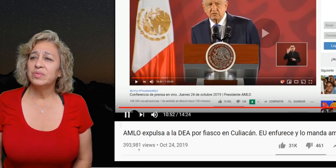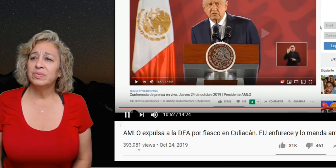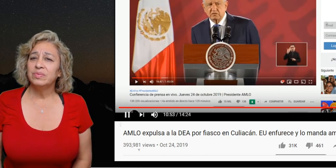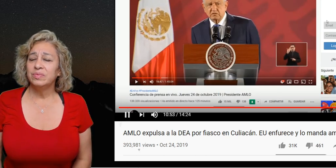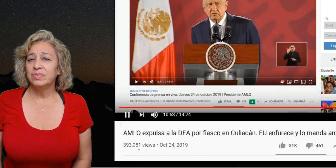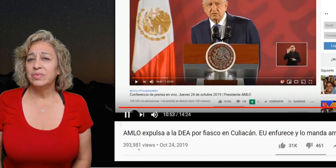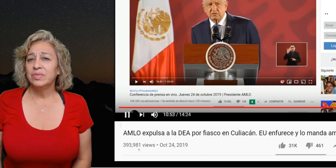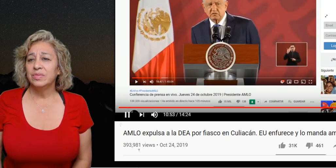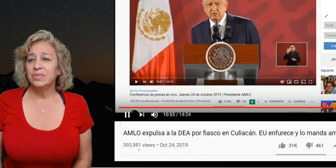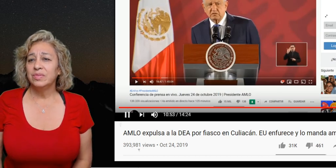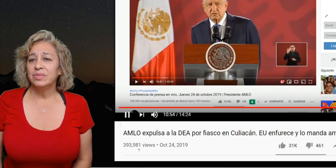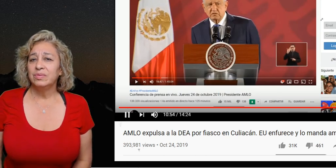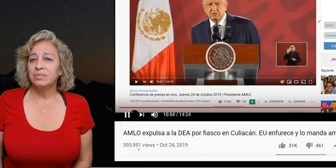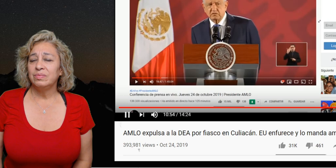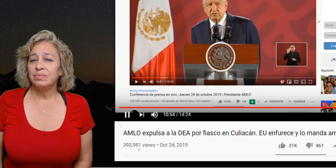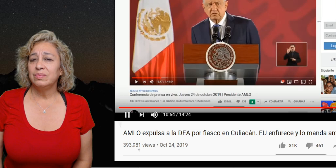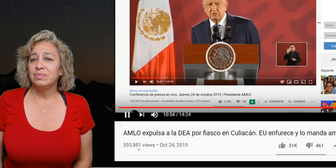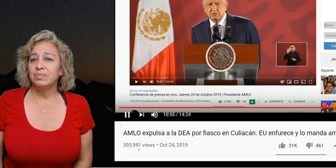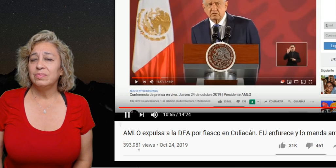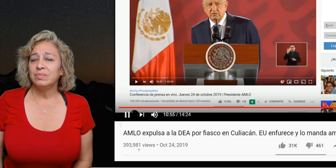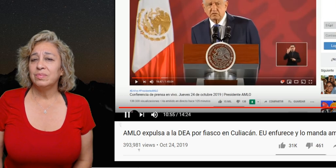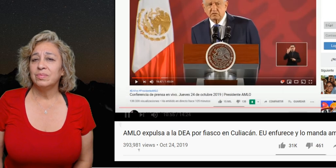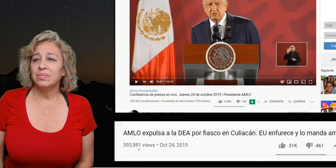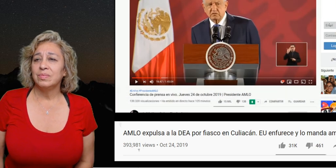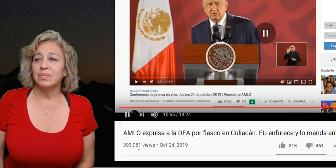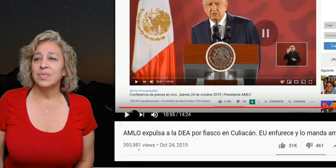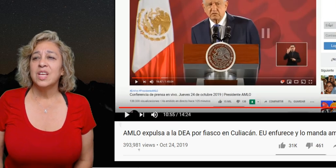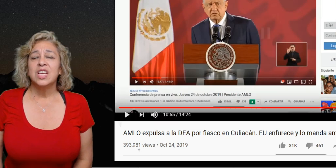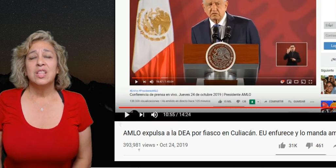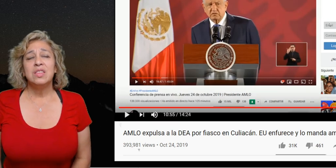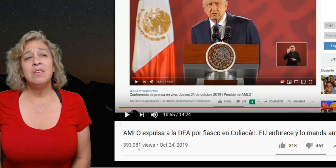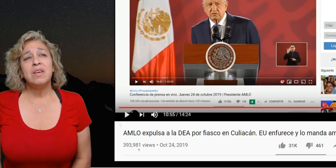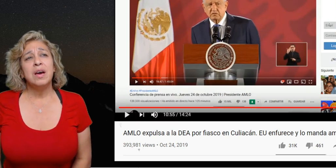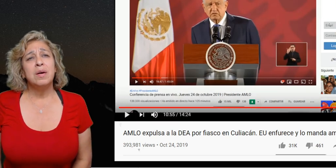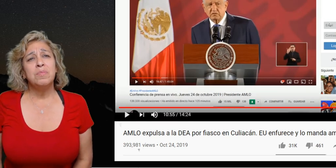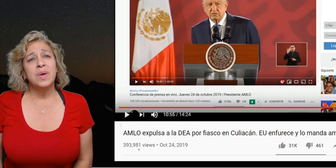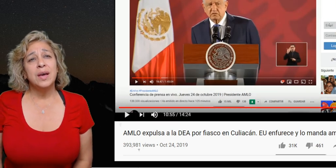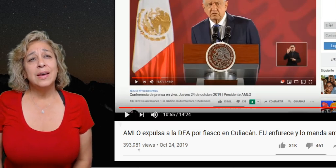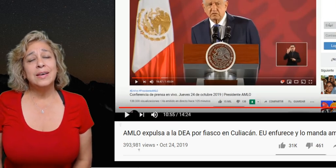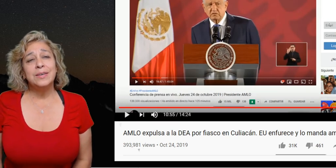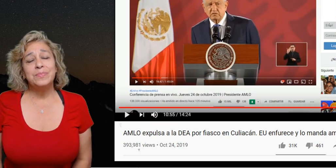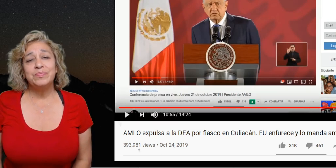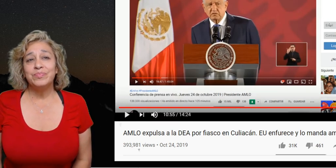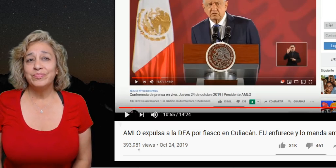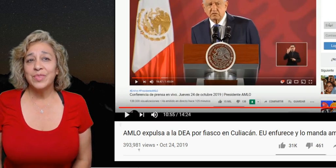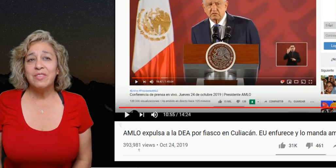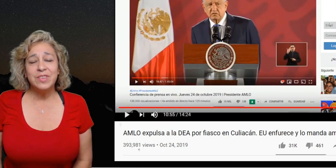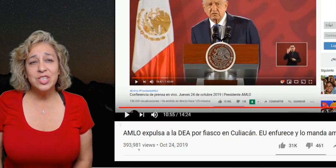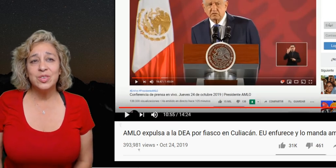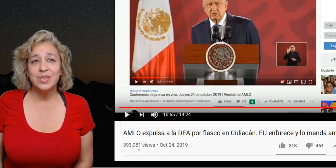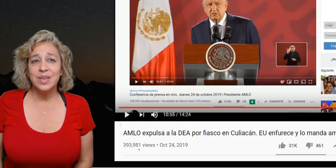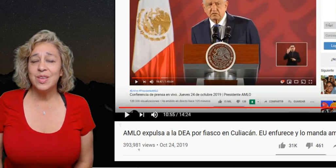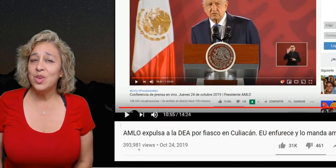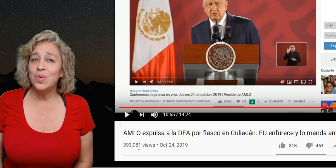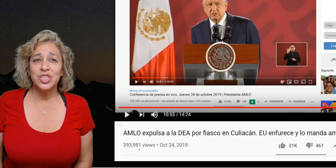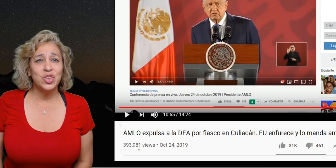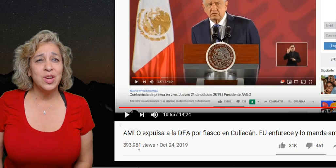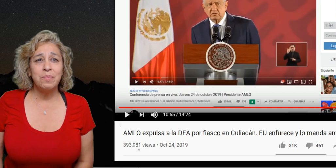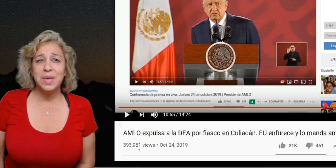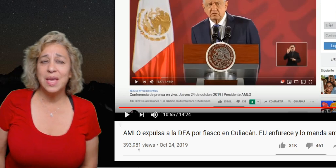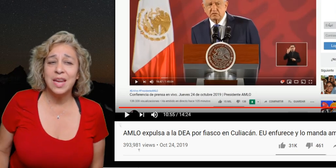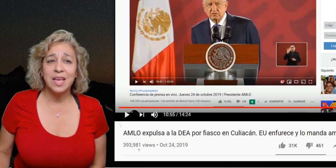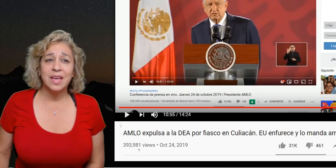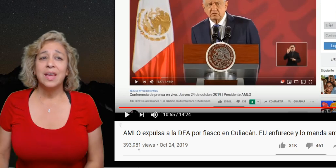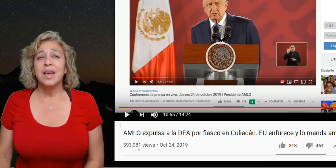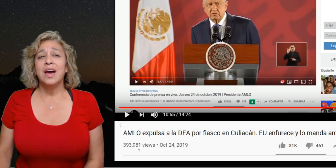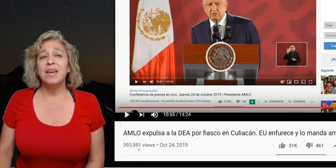¿Qué? No deben meterse los funcionarios americanos. The officials in the U.S. should not